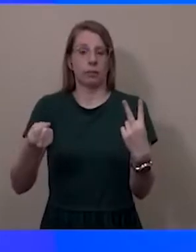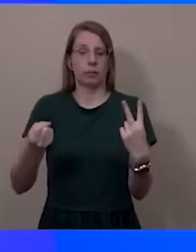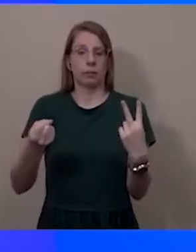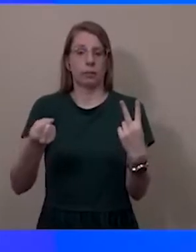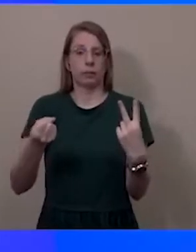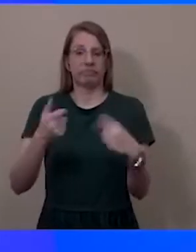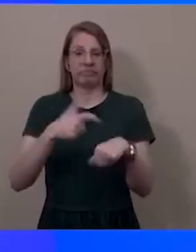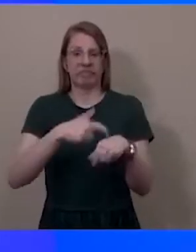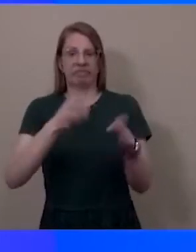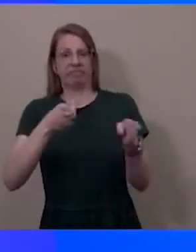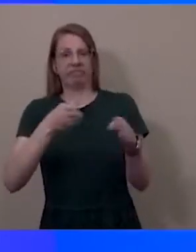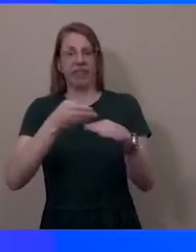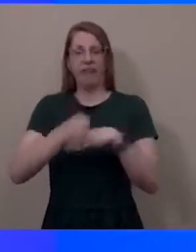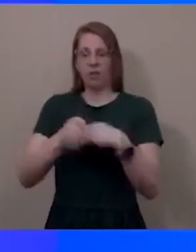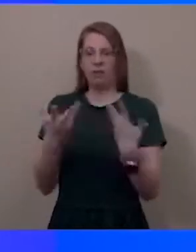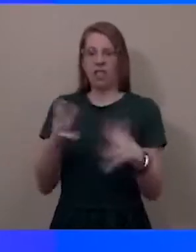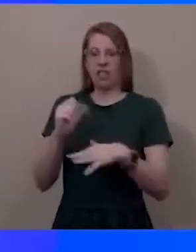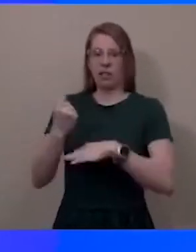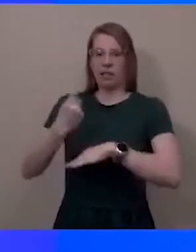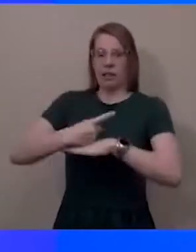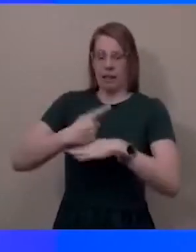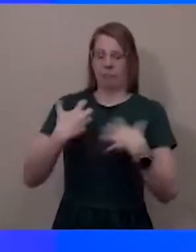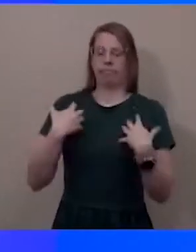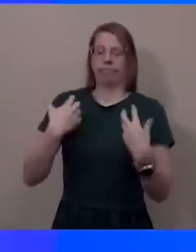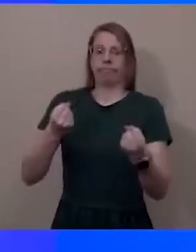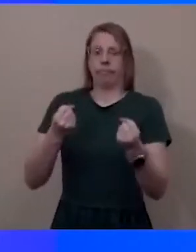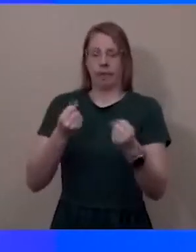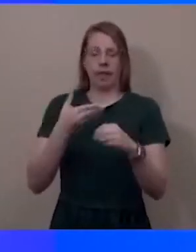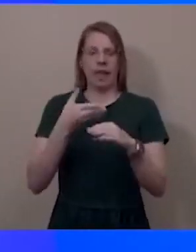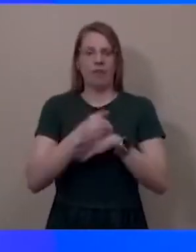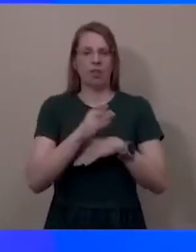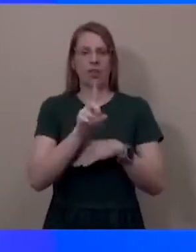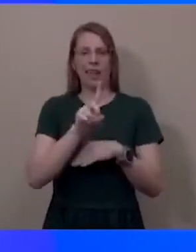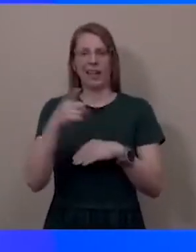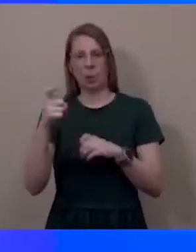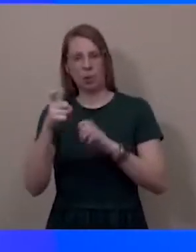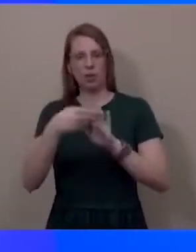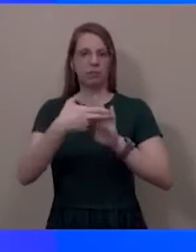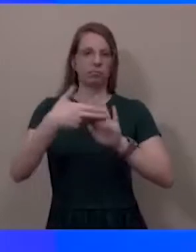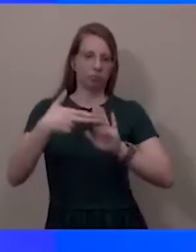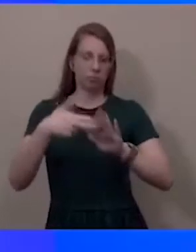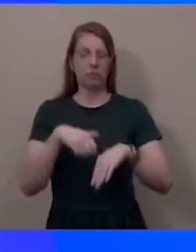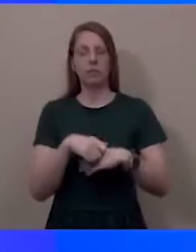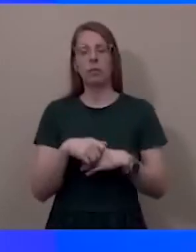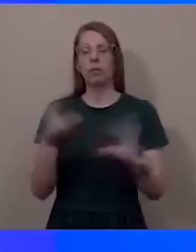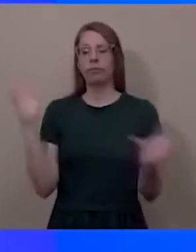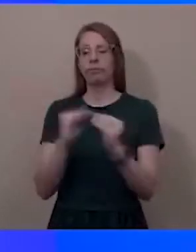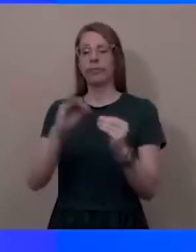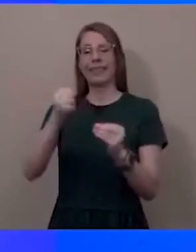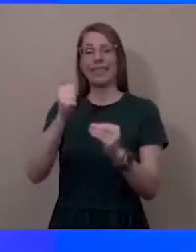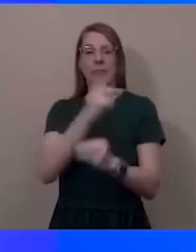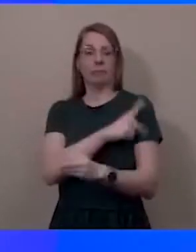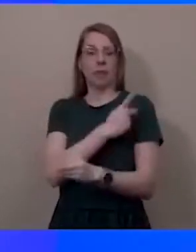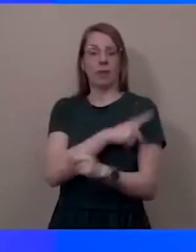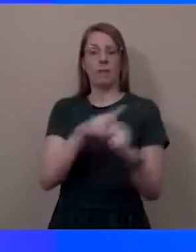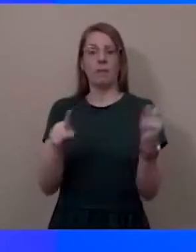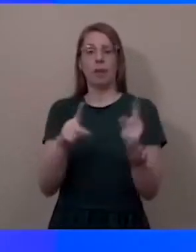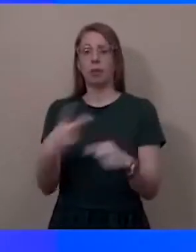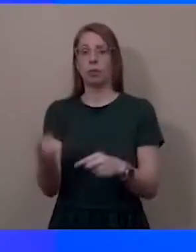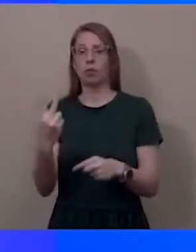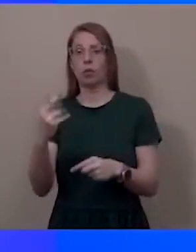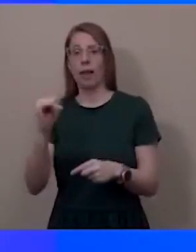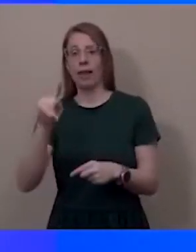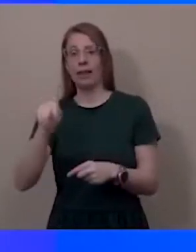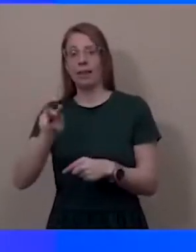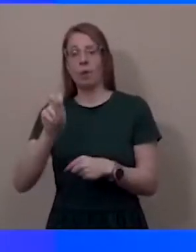time frame after that 10 days or whatever since their diagnosis or their symptom onset. So a total of 10 patients, but again, 2 active with only